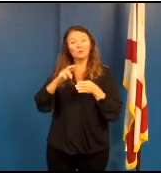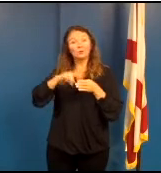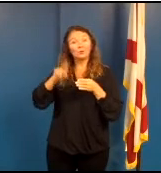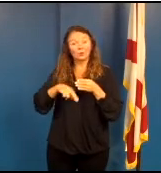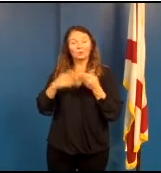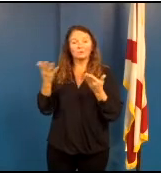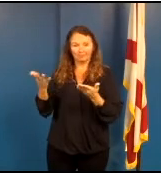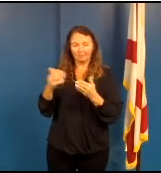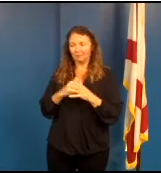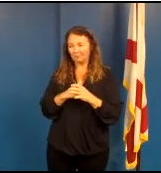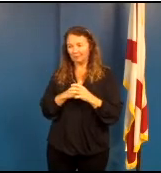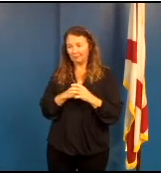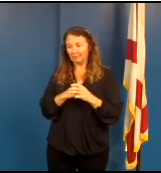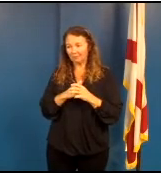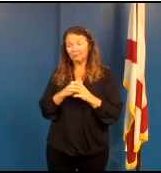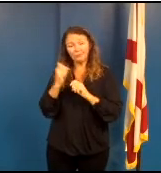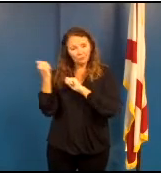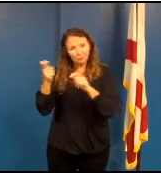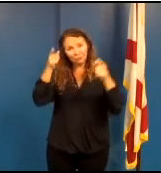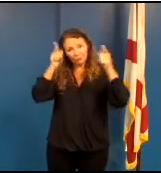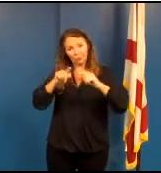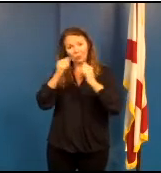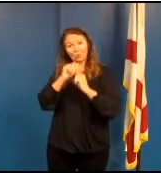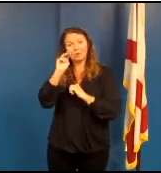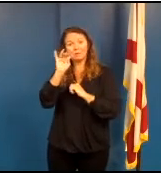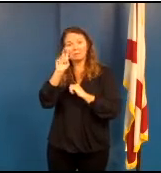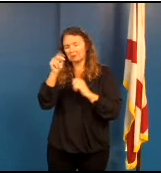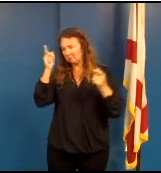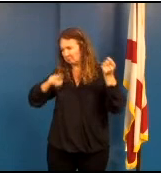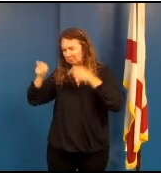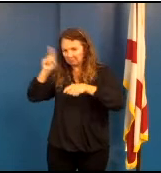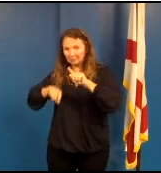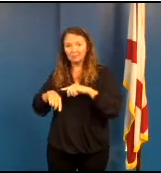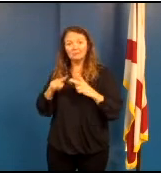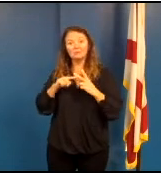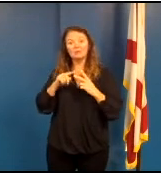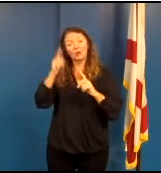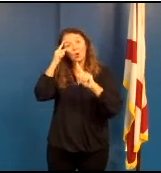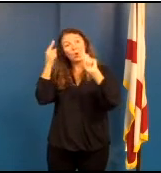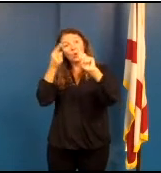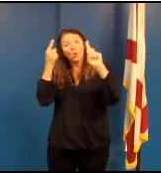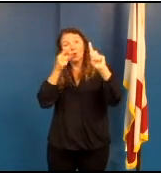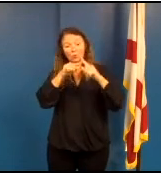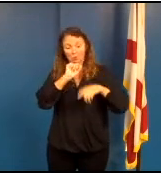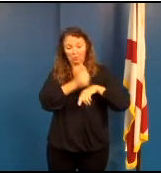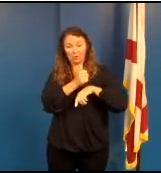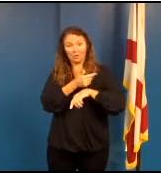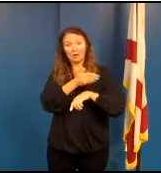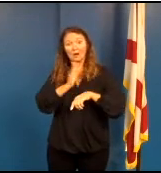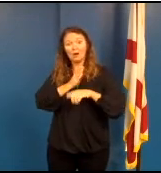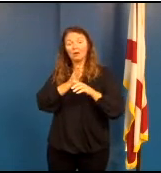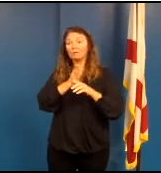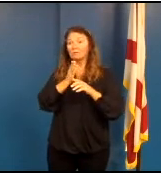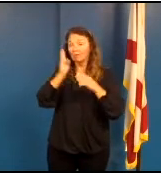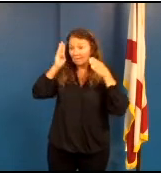And again, you strongly agreed with the mission, the goals of the strategic plan to set the direction to